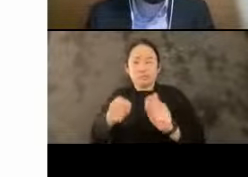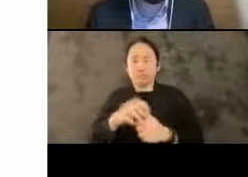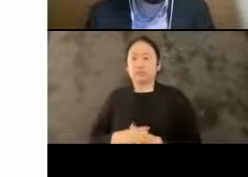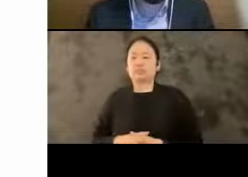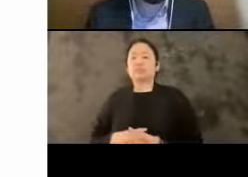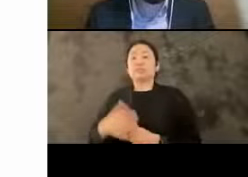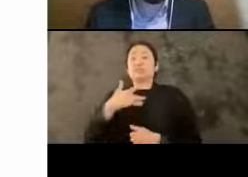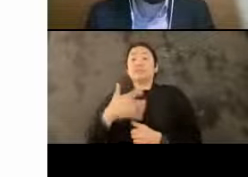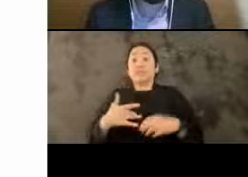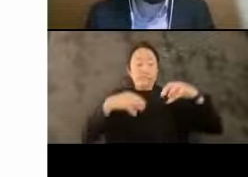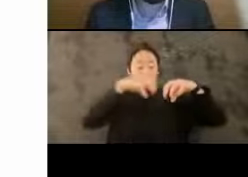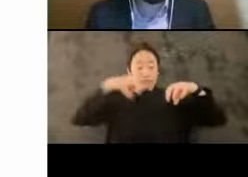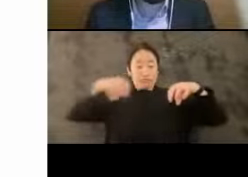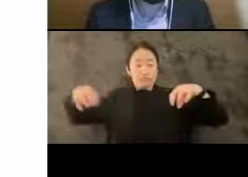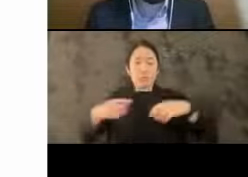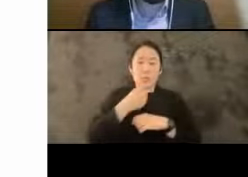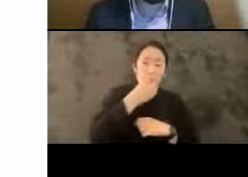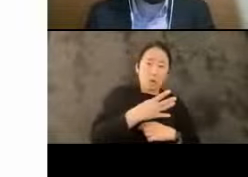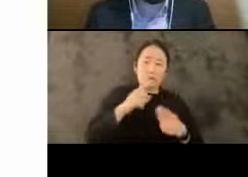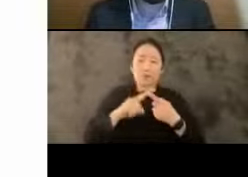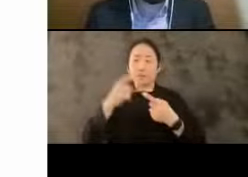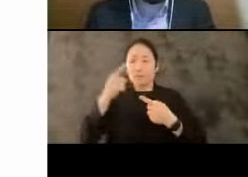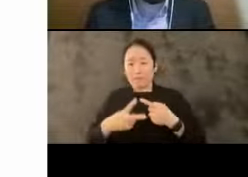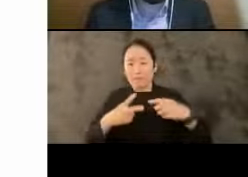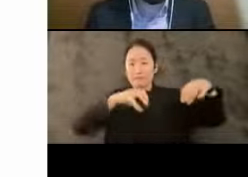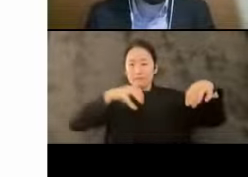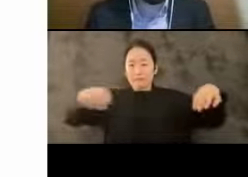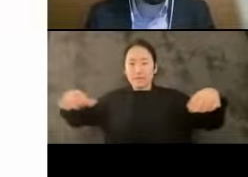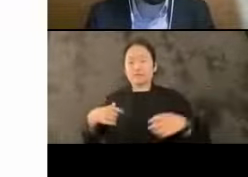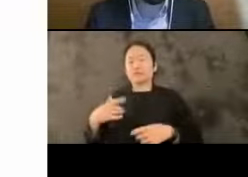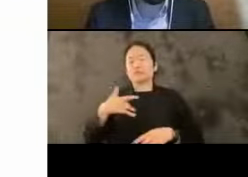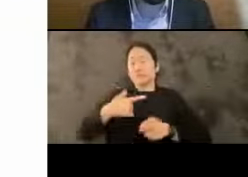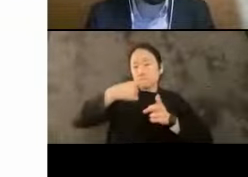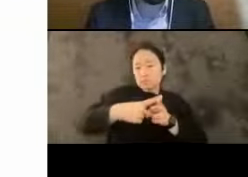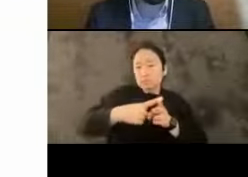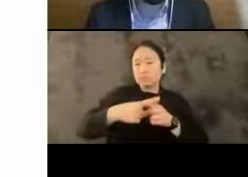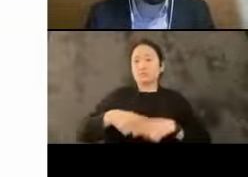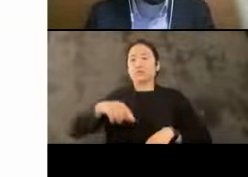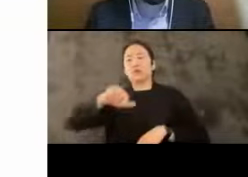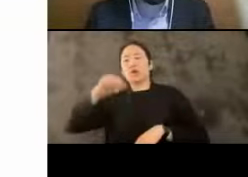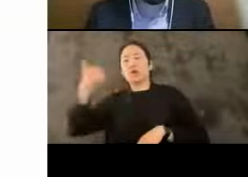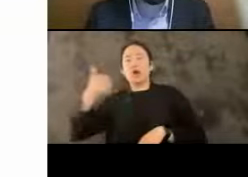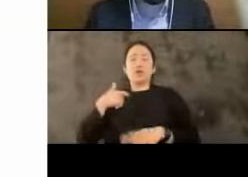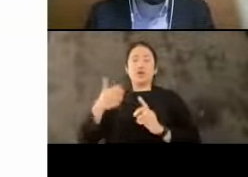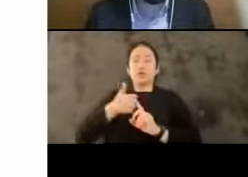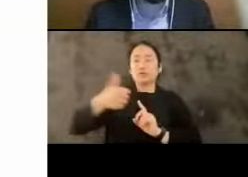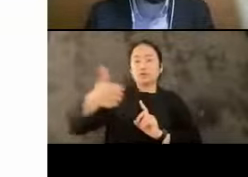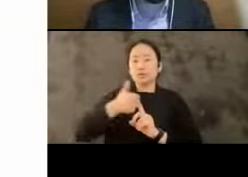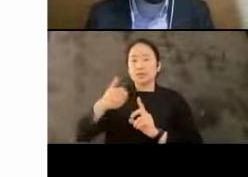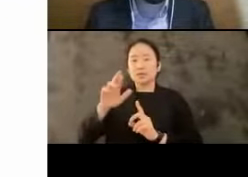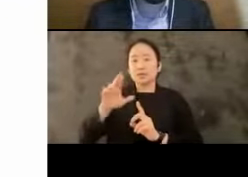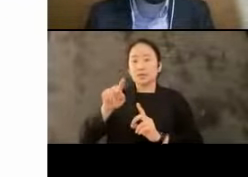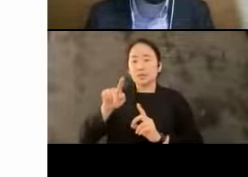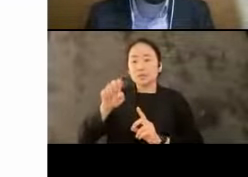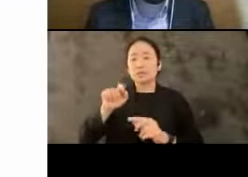apart. They're at intersections with other major streets, transit routes, and important destinations. And then we'll be taking a